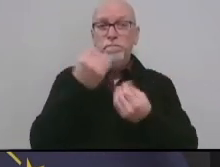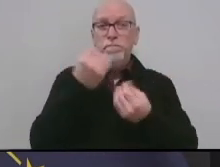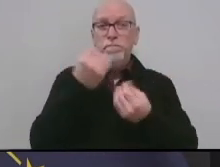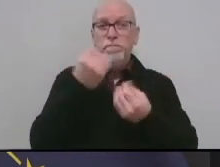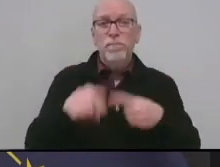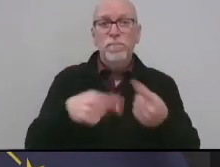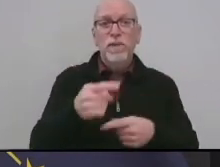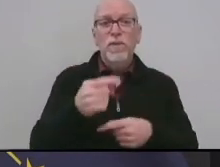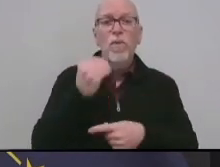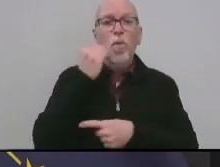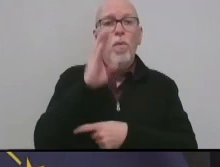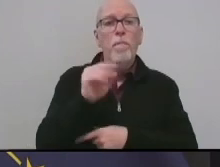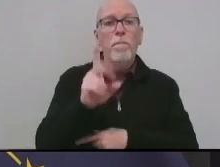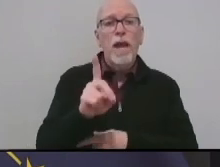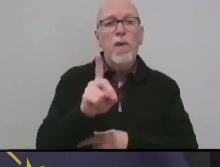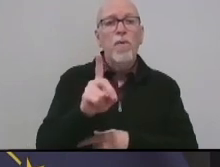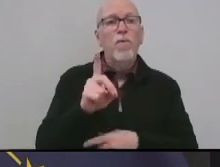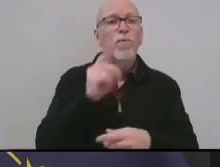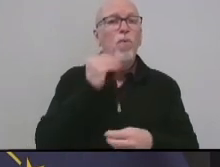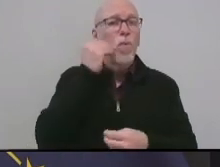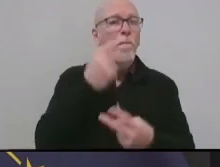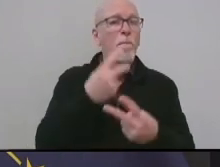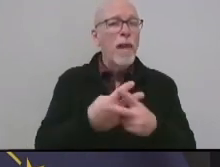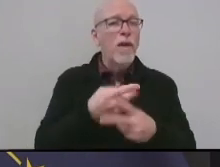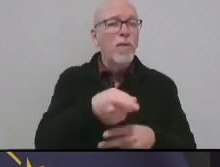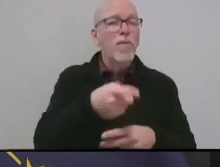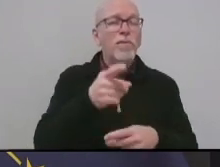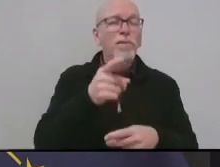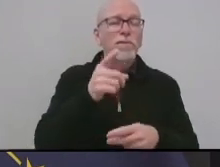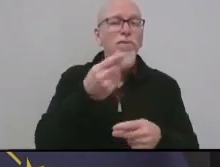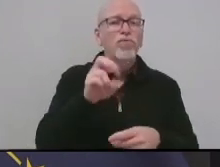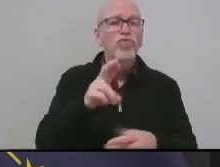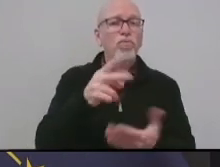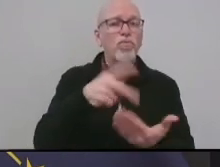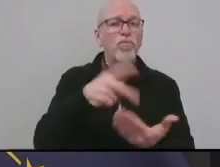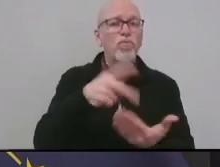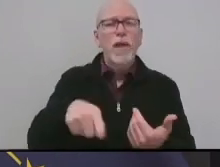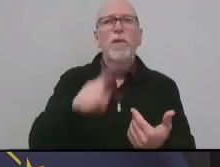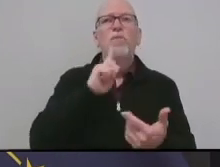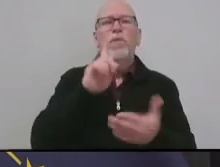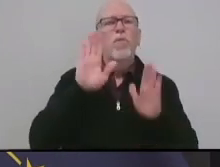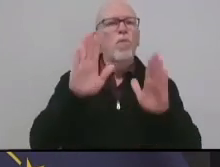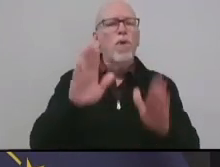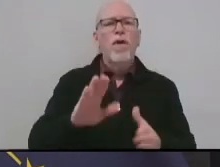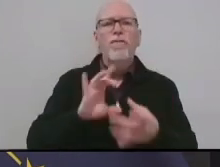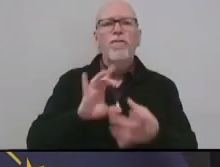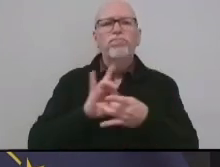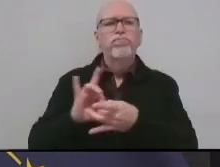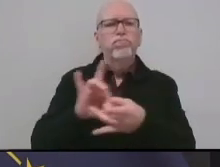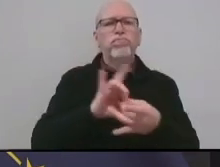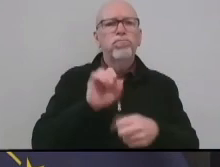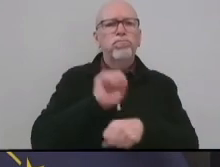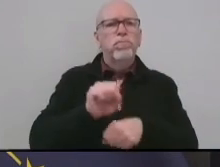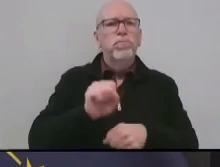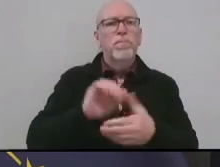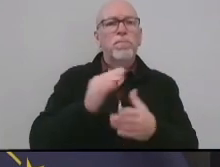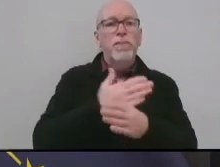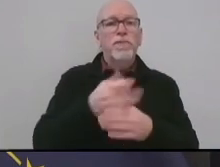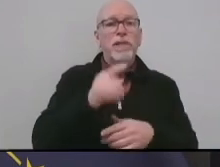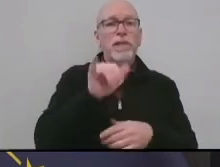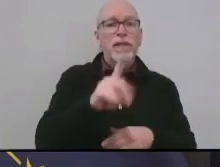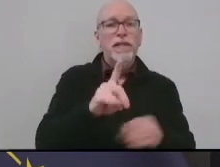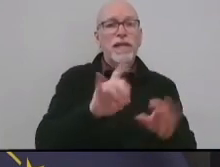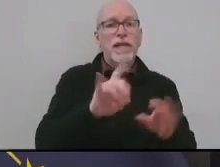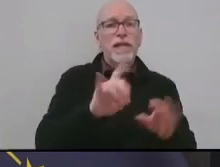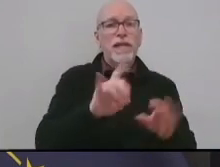program, as this program represents a wonderful collaborative effort involving the Indiana Family Social Services